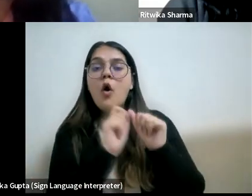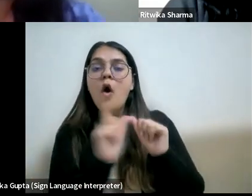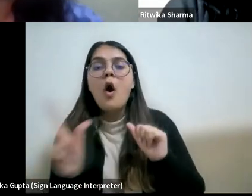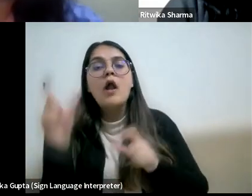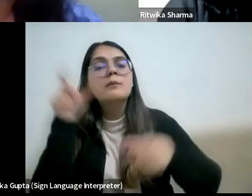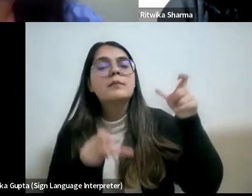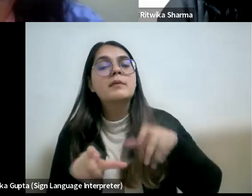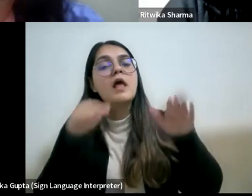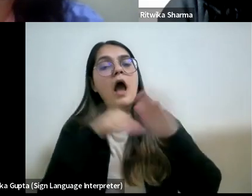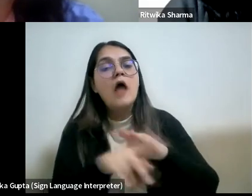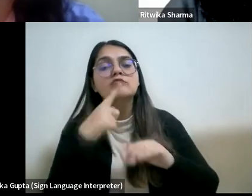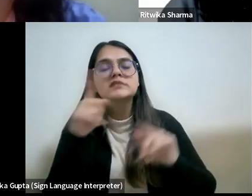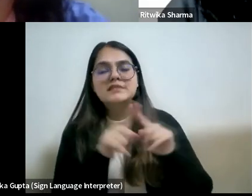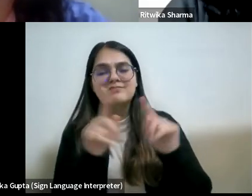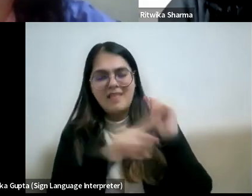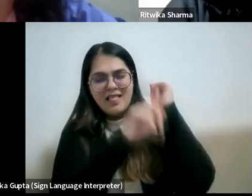within that strata,